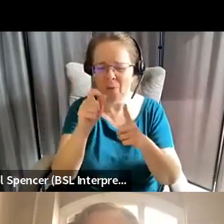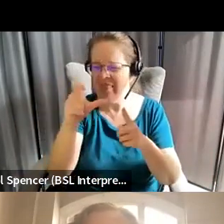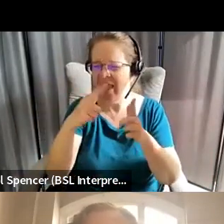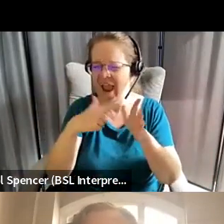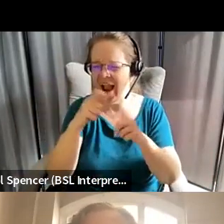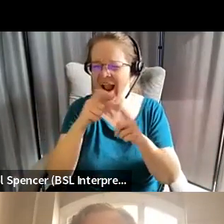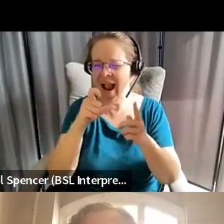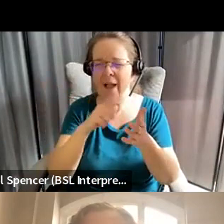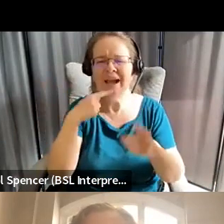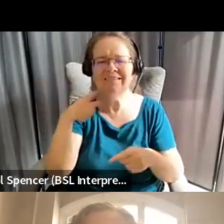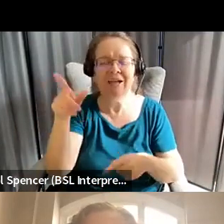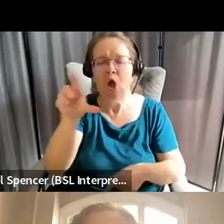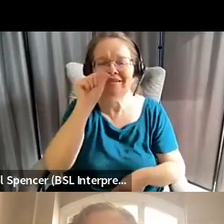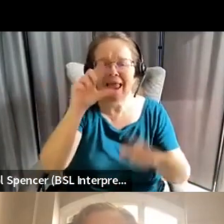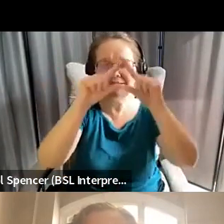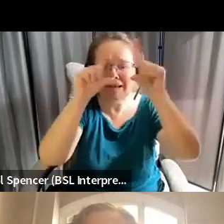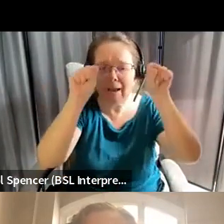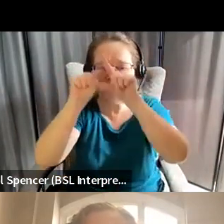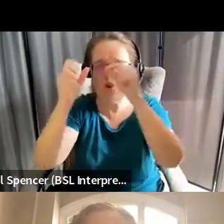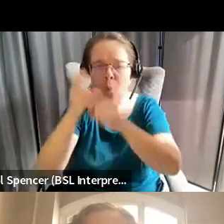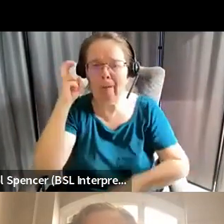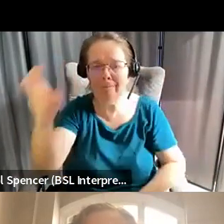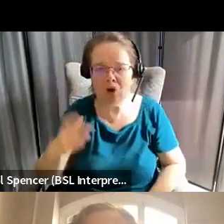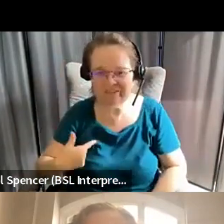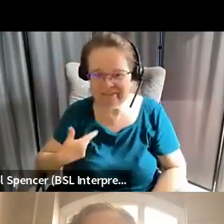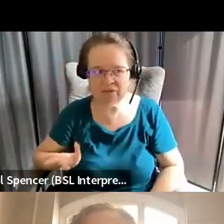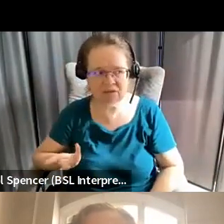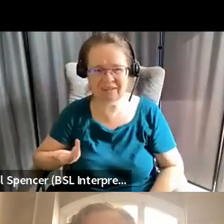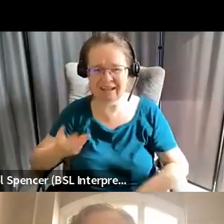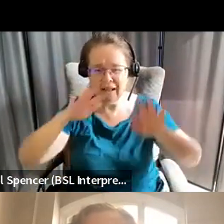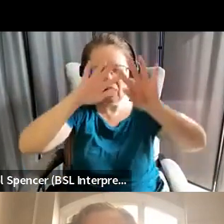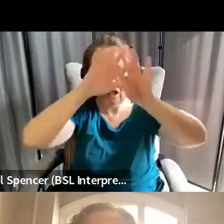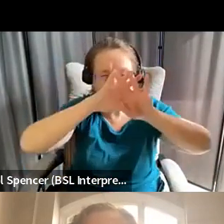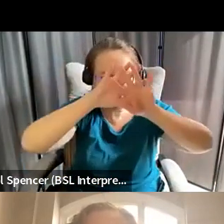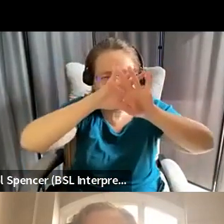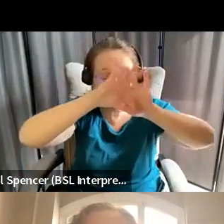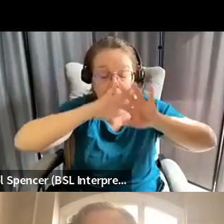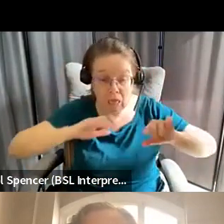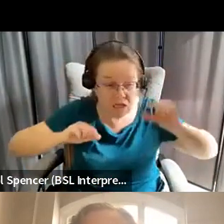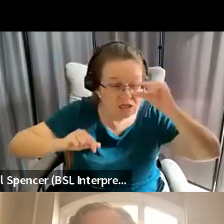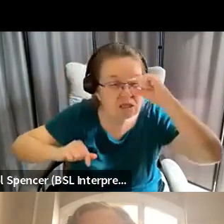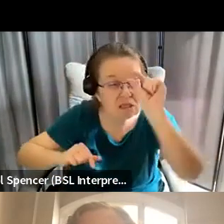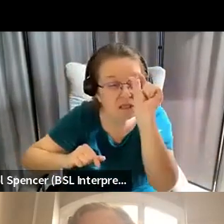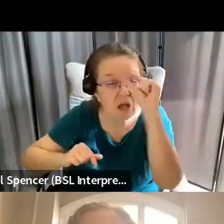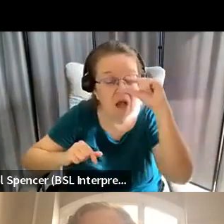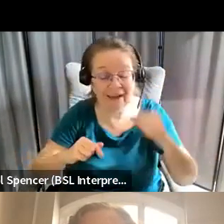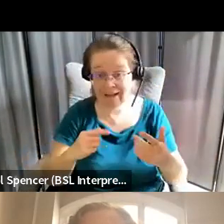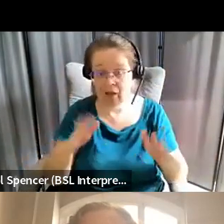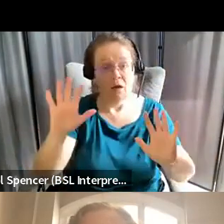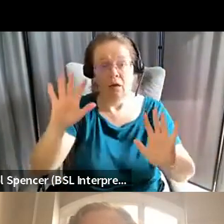every image that has a bus, it's with these tiny, grainy, unclear images, it's an absolute nightmare.